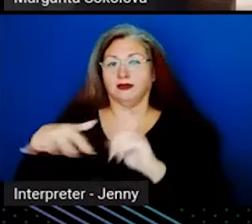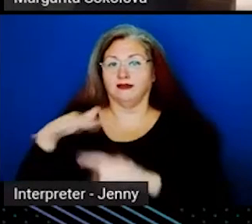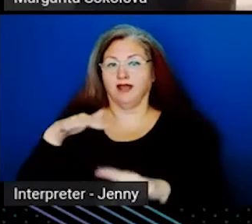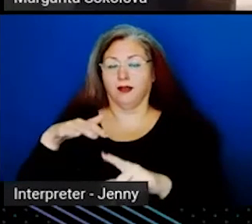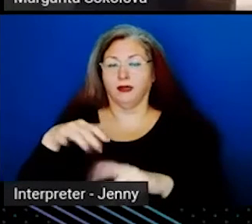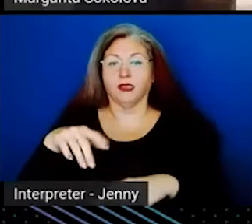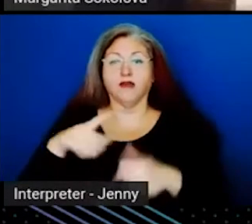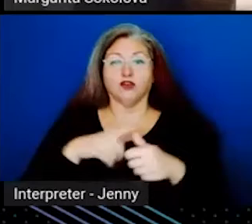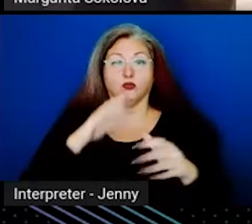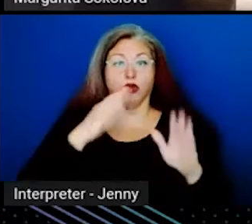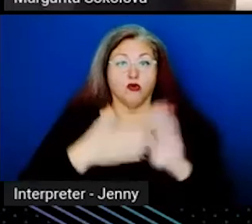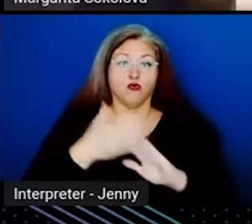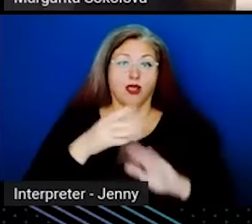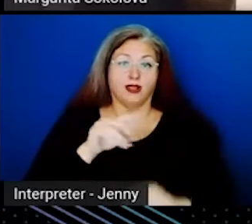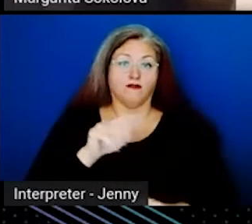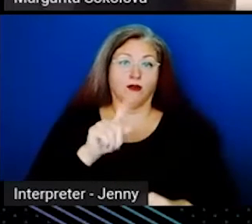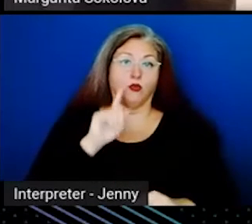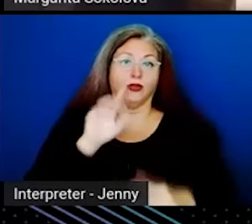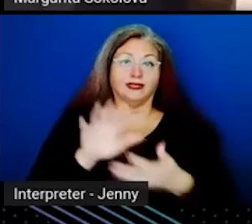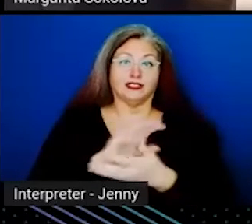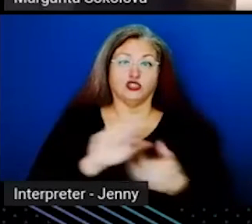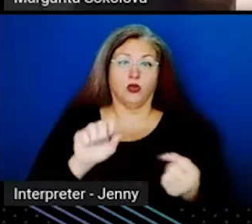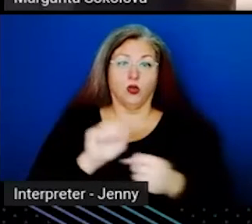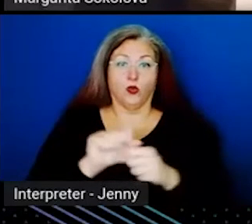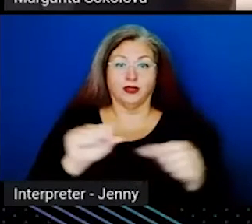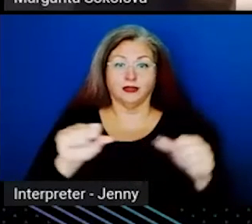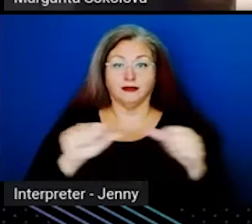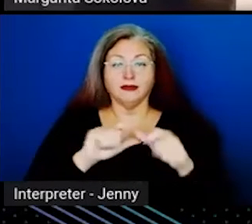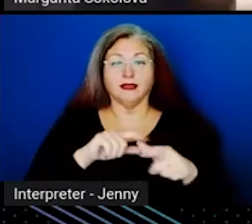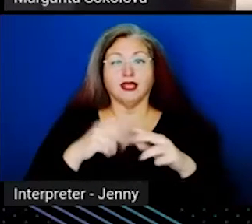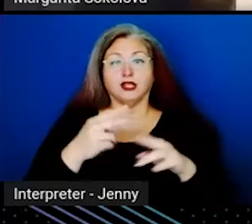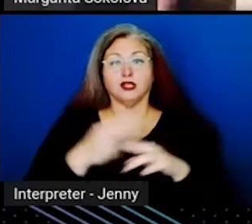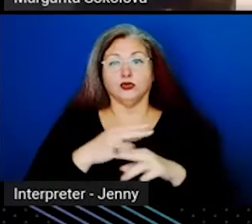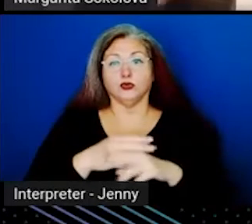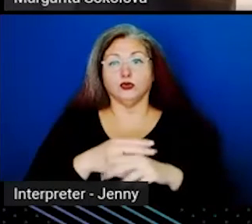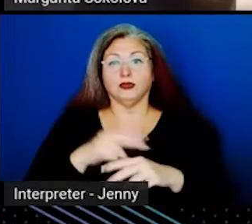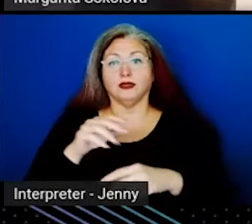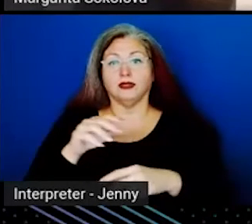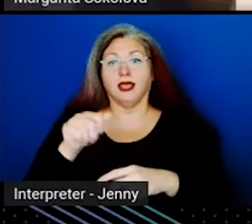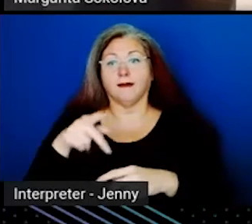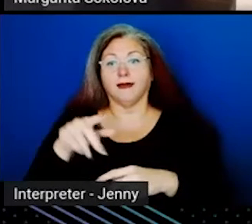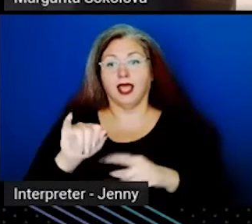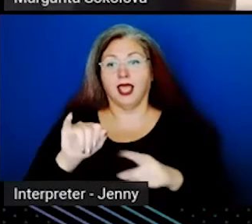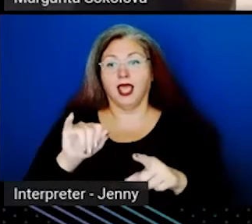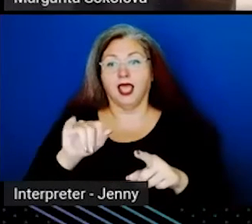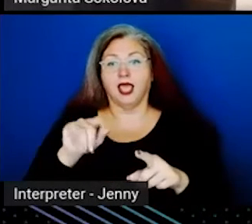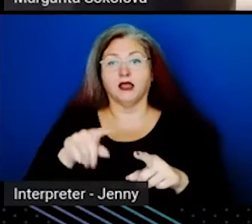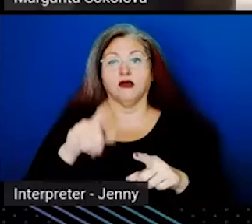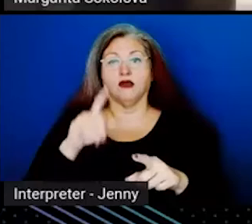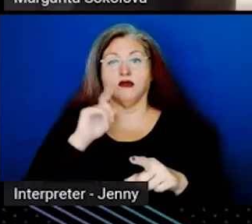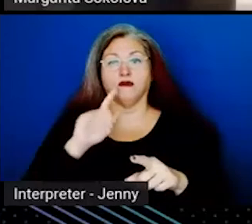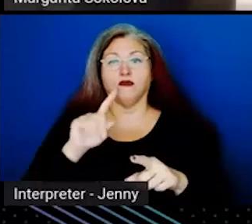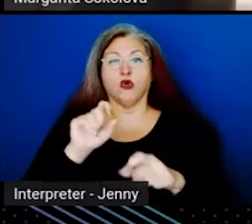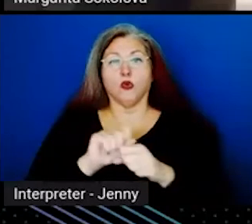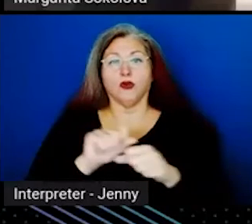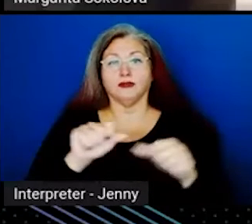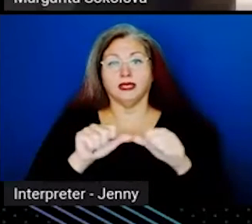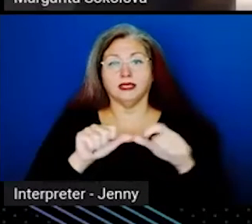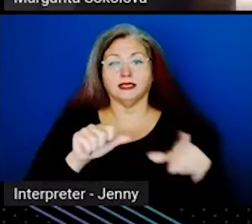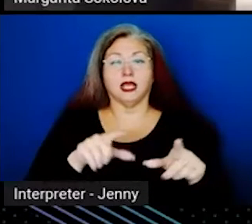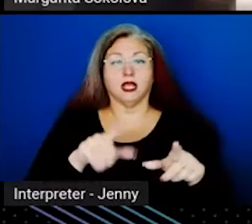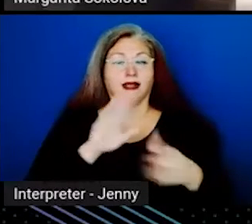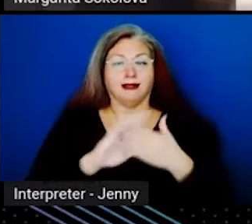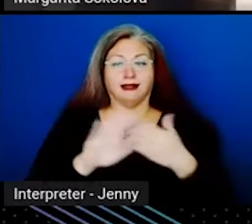run a Terraform destroy within that workspace, and then it'll use the Terraform Cloud API to destroy the workspace itself. So cleans everything up for